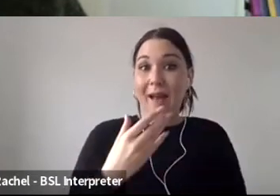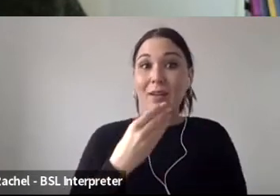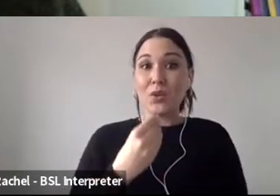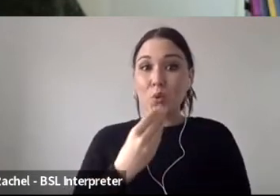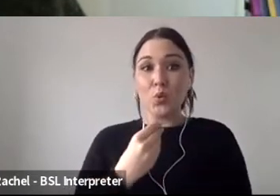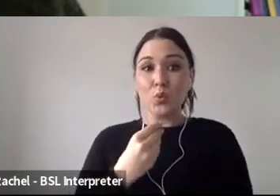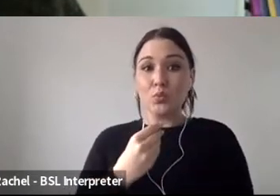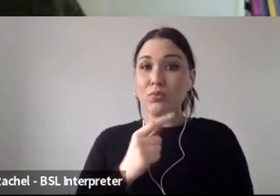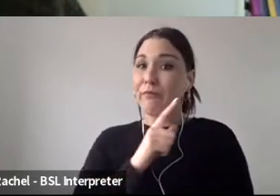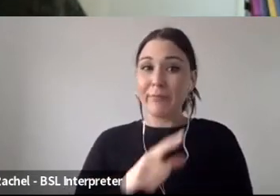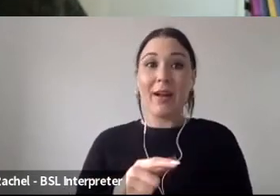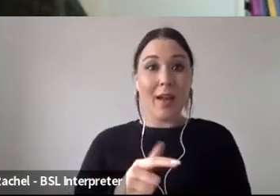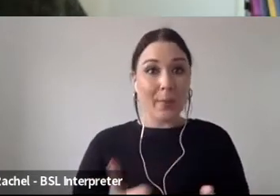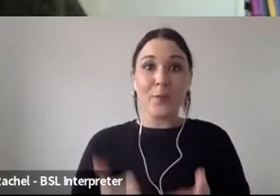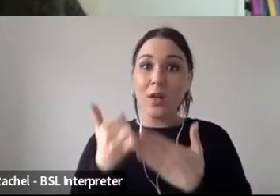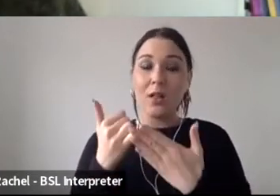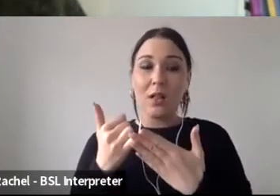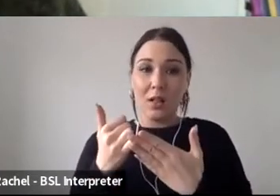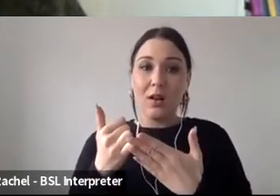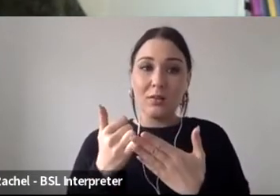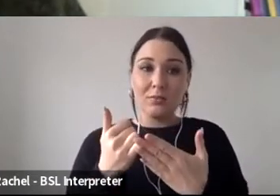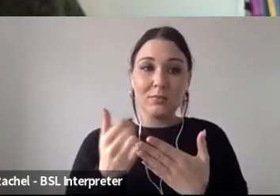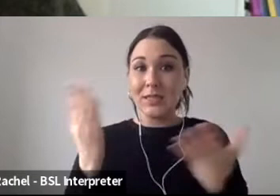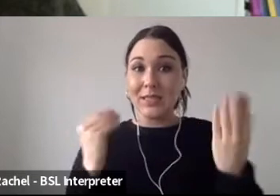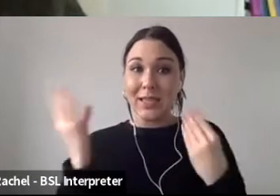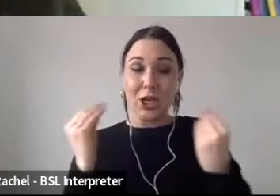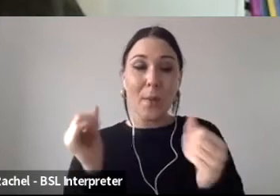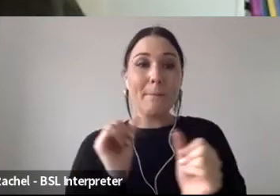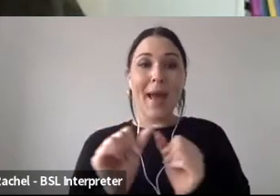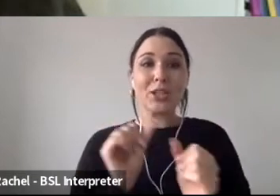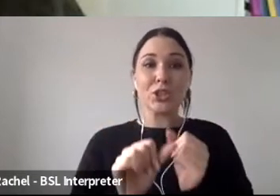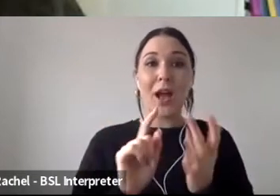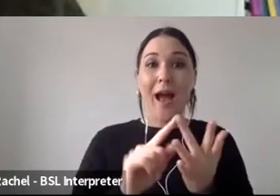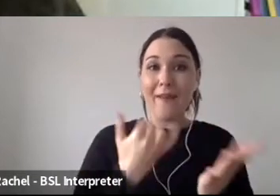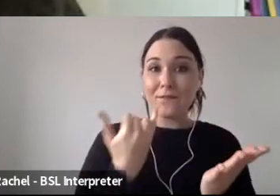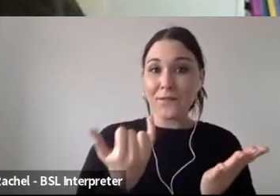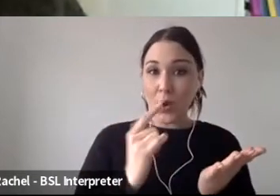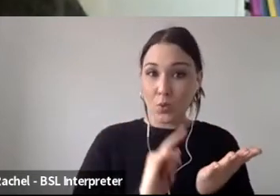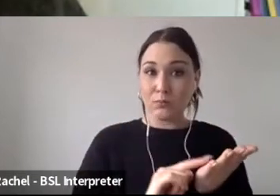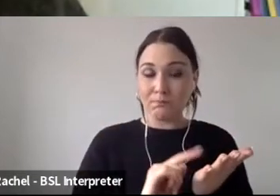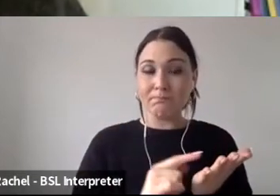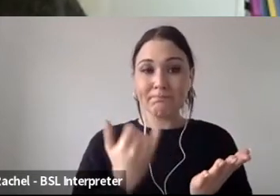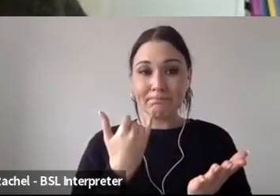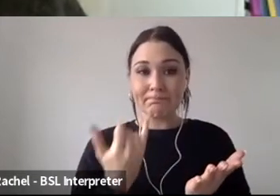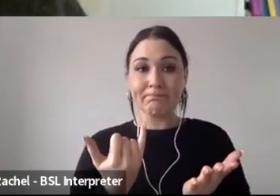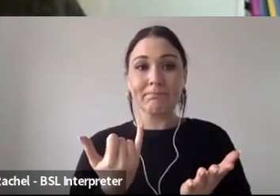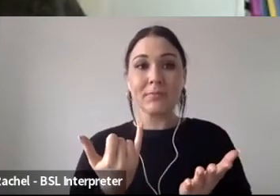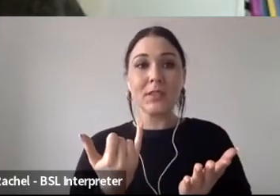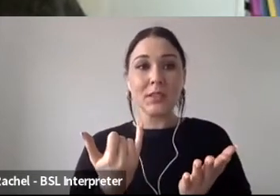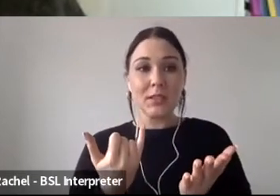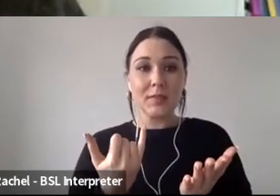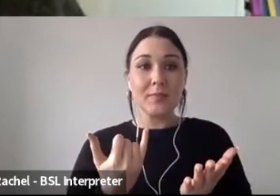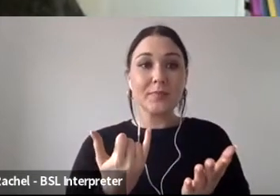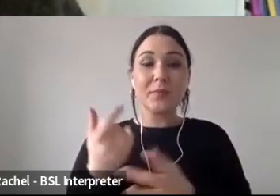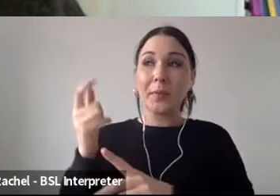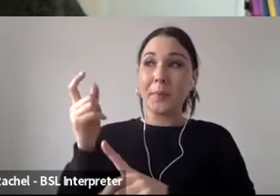is very helpful. As I said, I can hear better on my iPhone than I can someone rings me on the